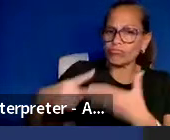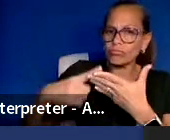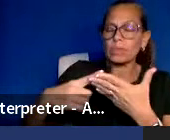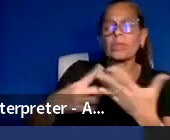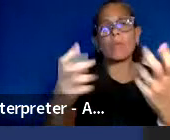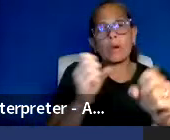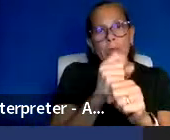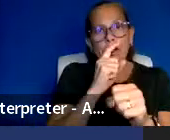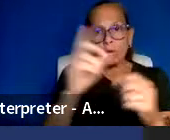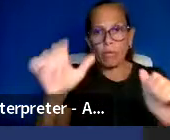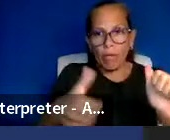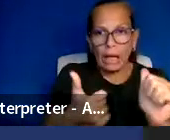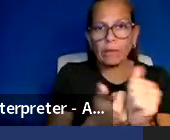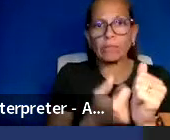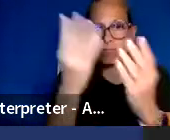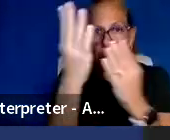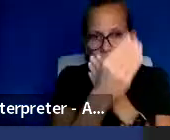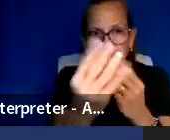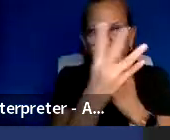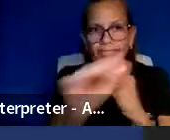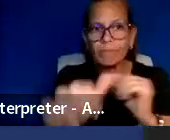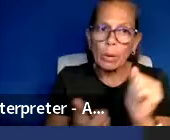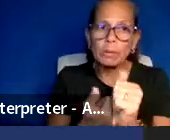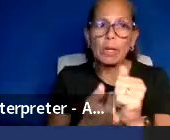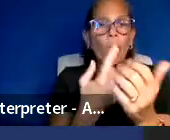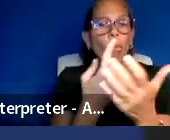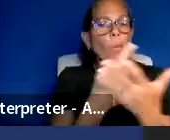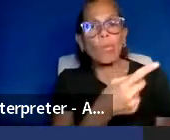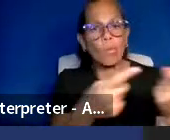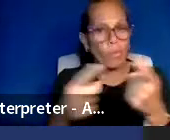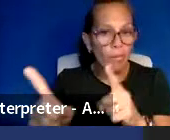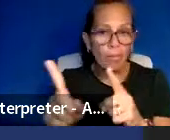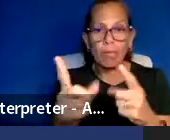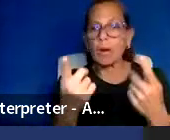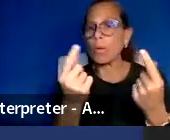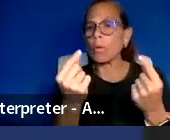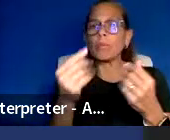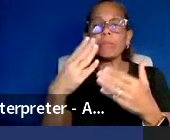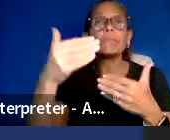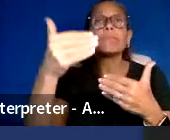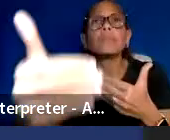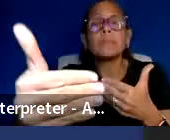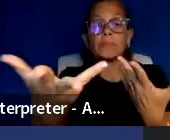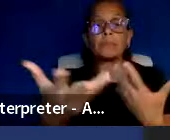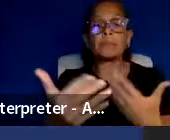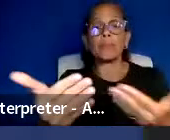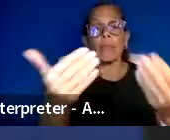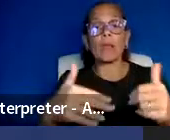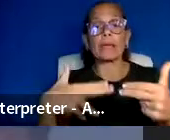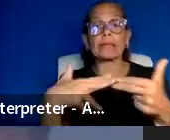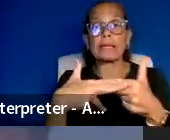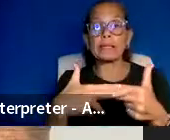speaking the same language, give you an update as to where we are and where we're going. Next slide, please.